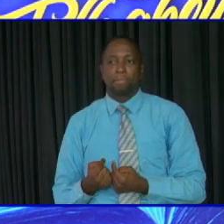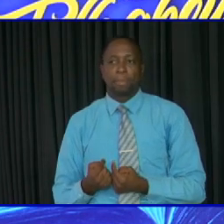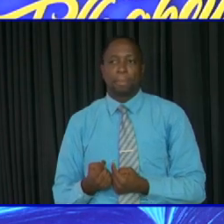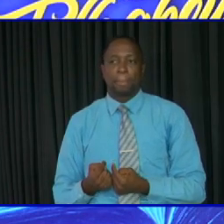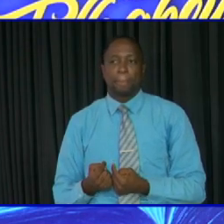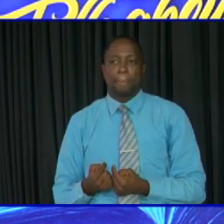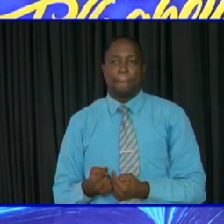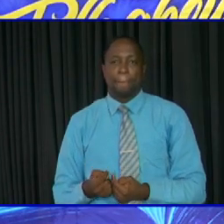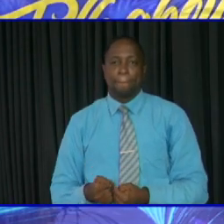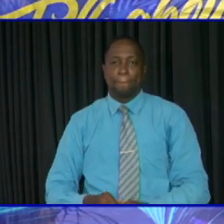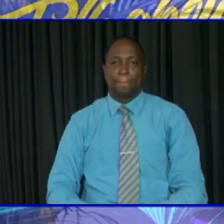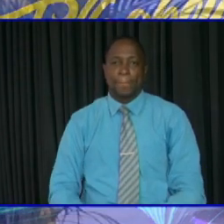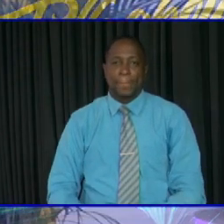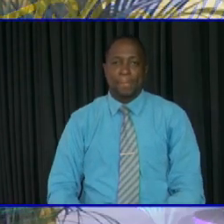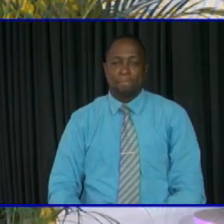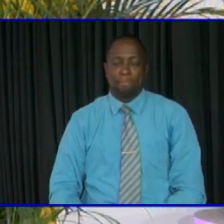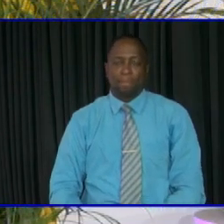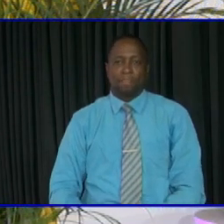come.